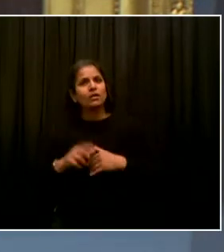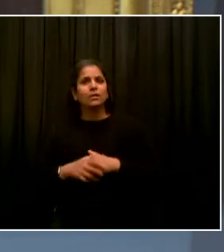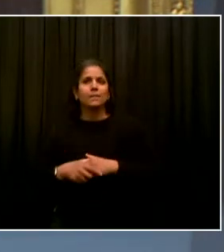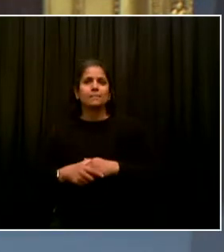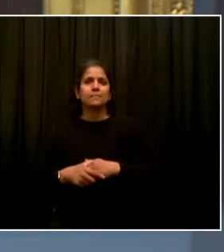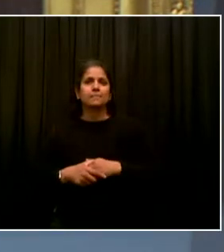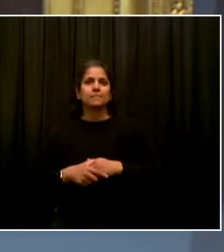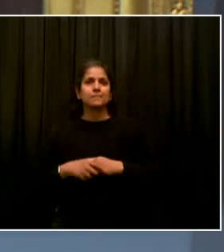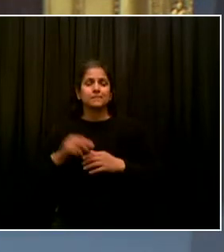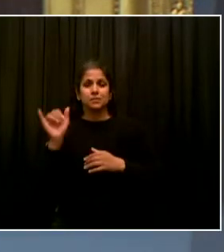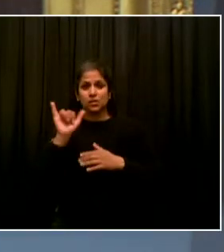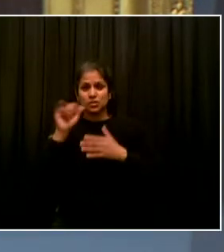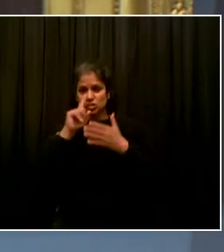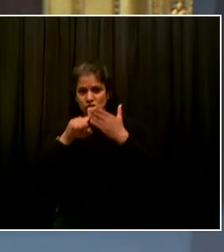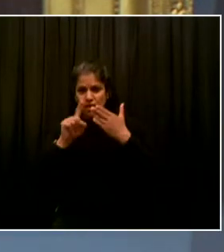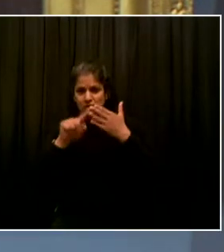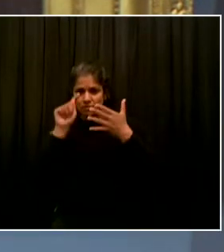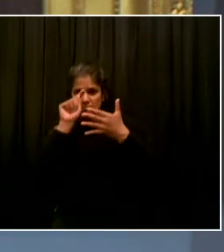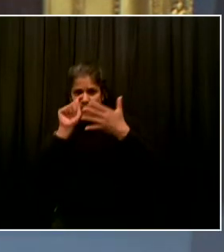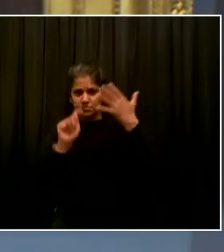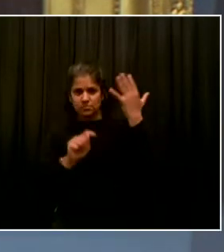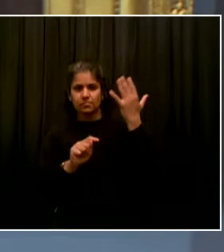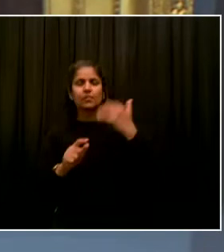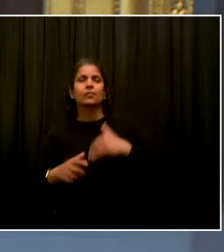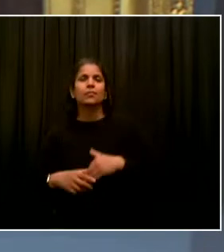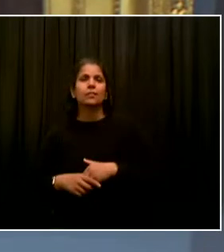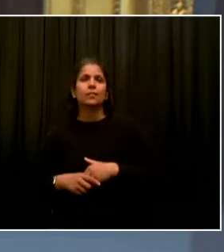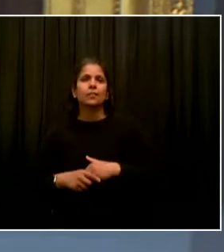to see the product that we are putting out.